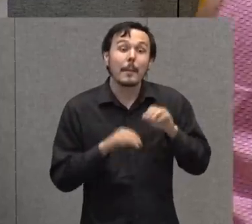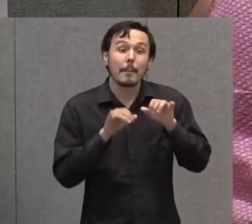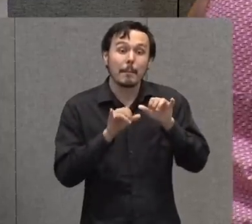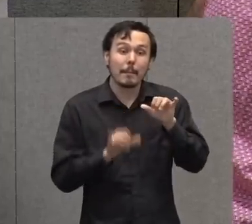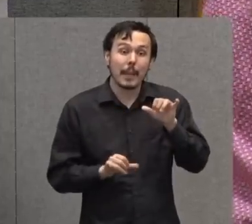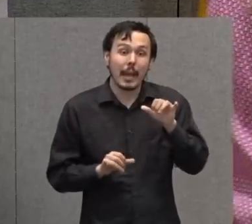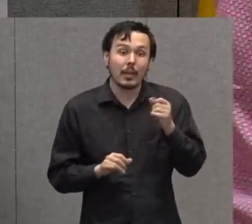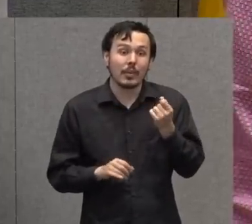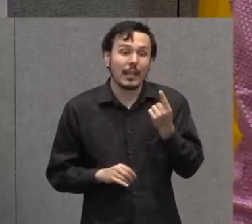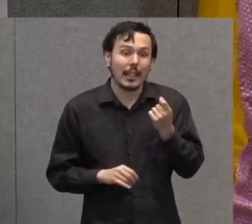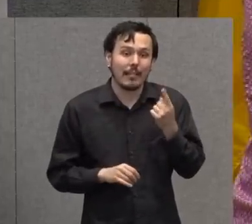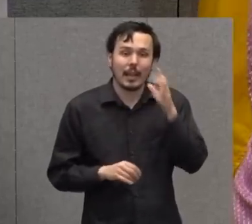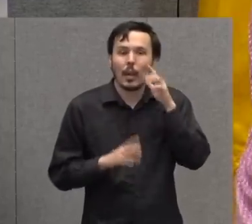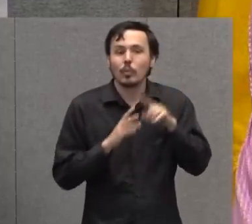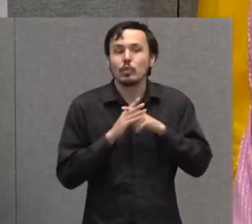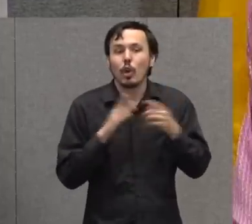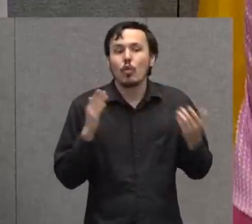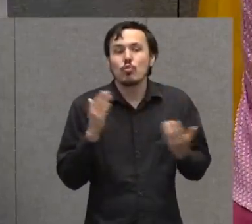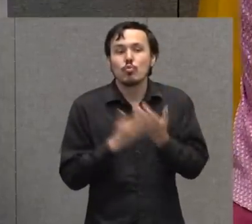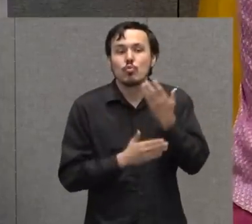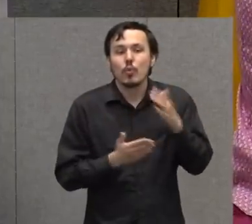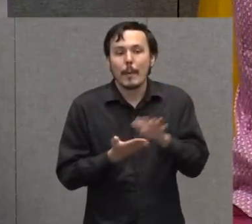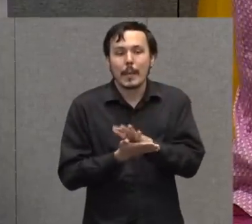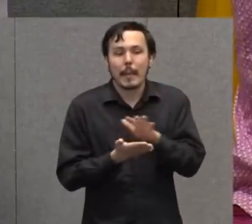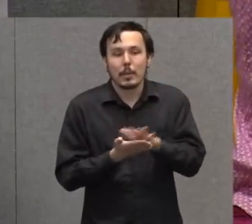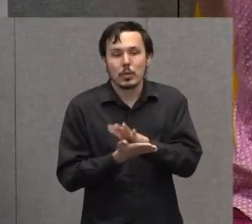to start a new sheet actually.